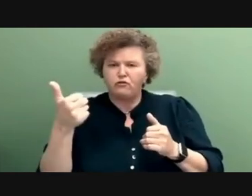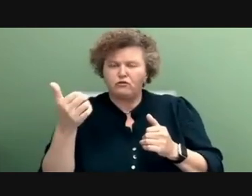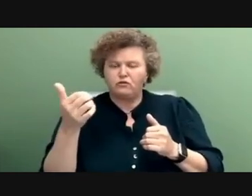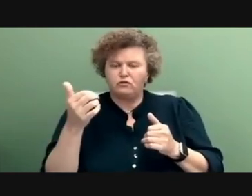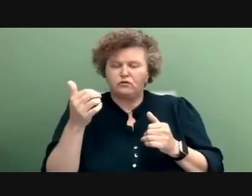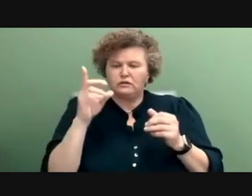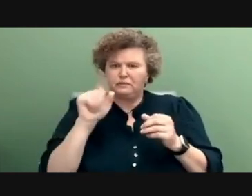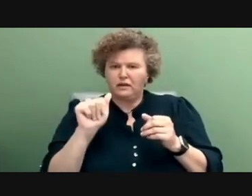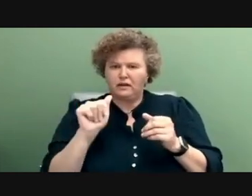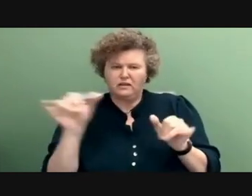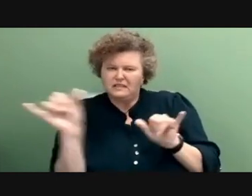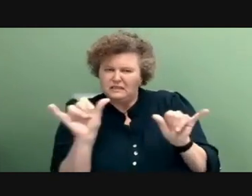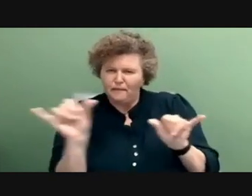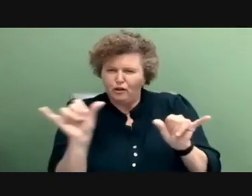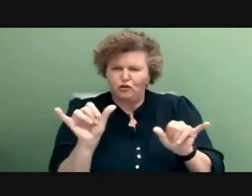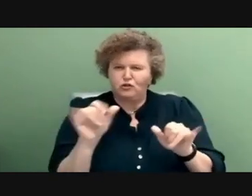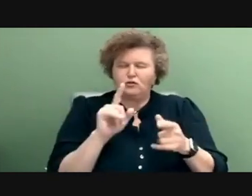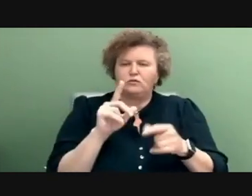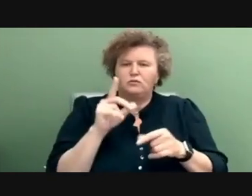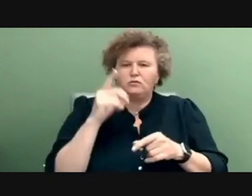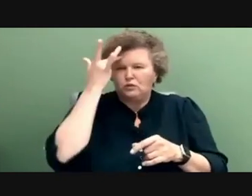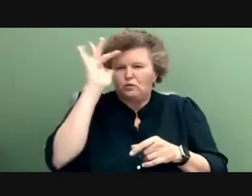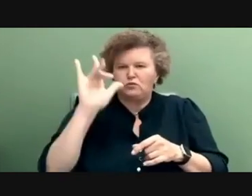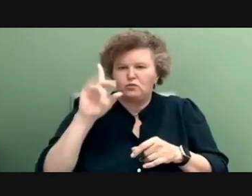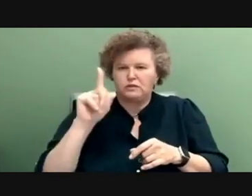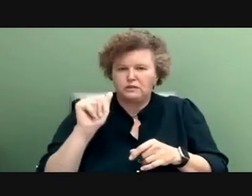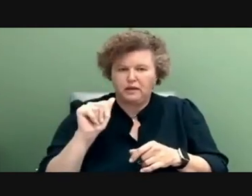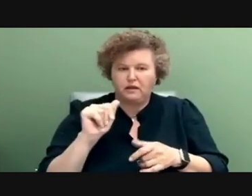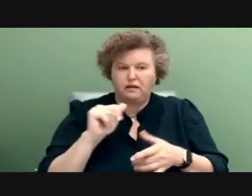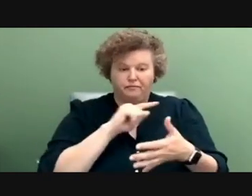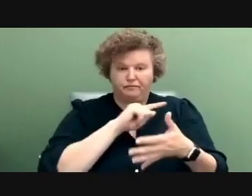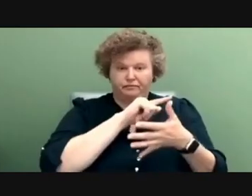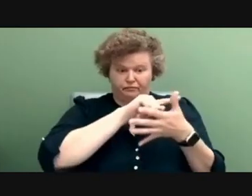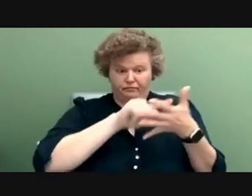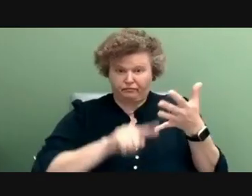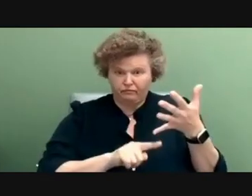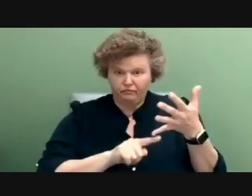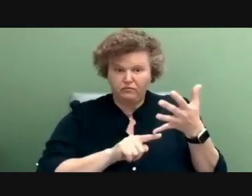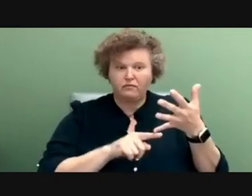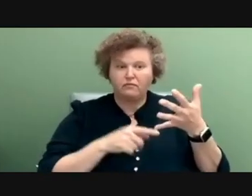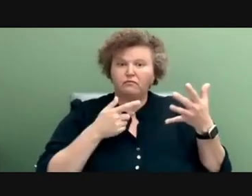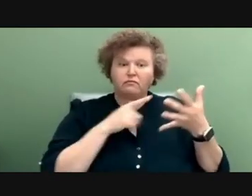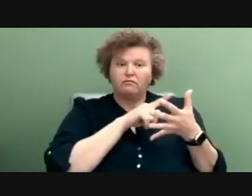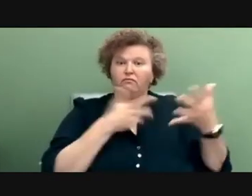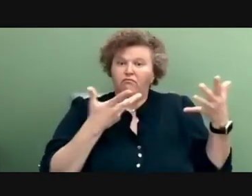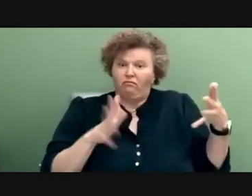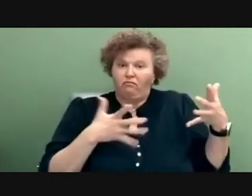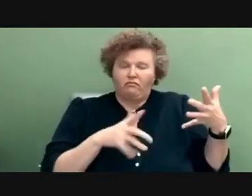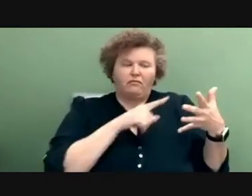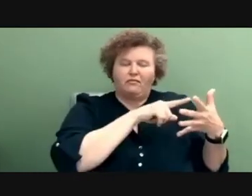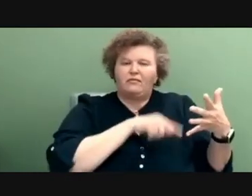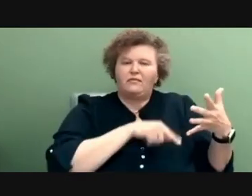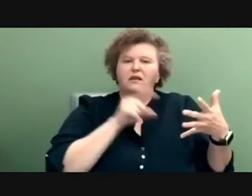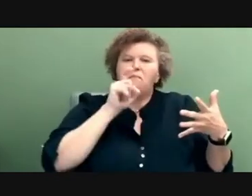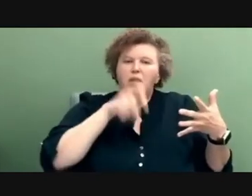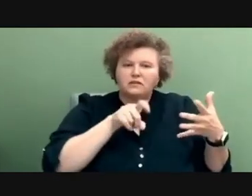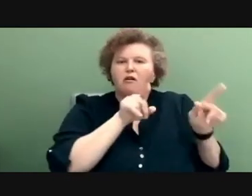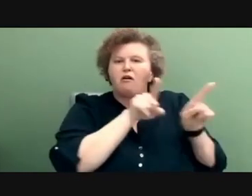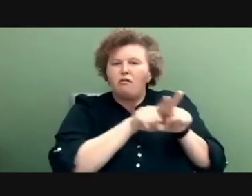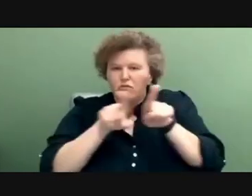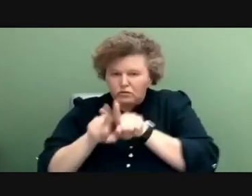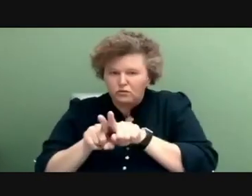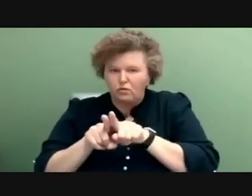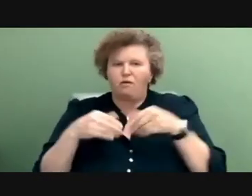or other conditions that are similar that related with treatment for intellectual disabilities. So under